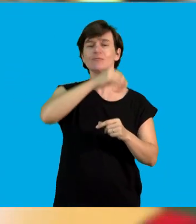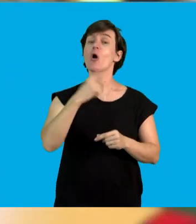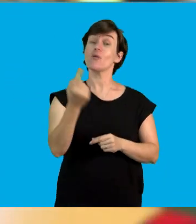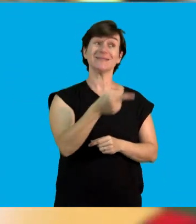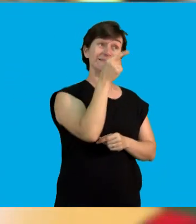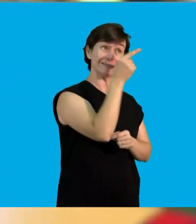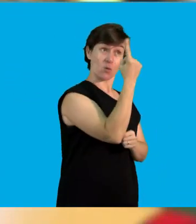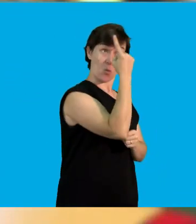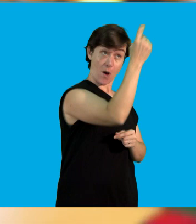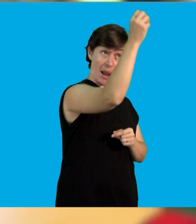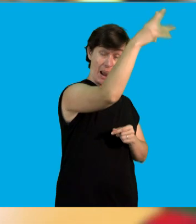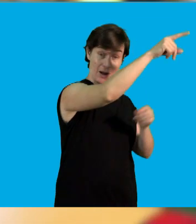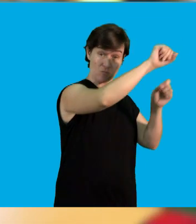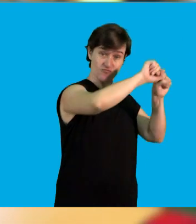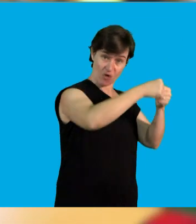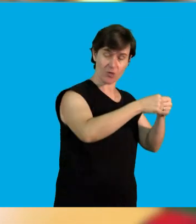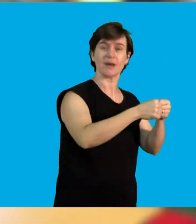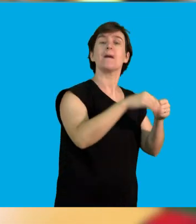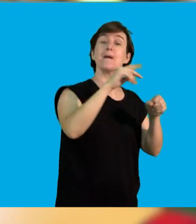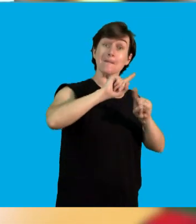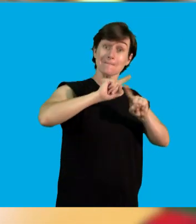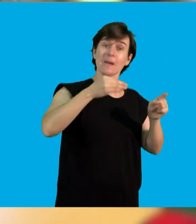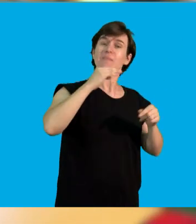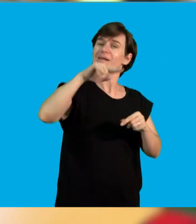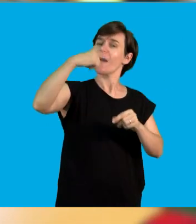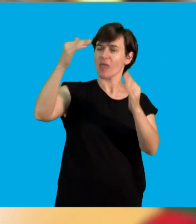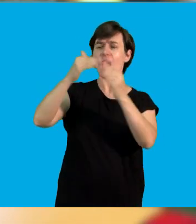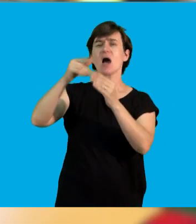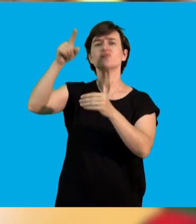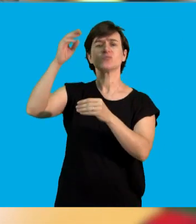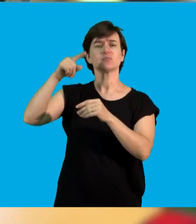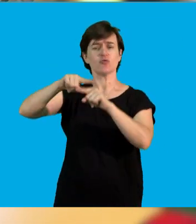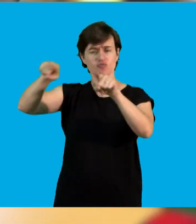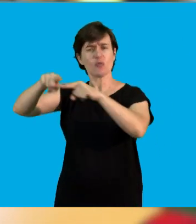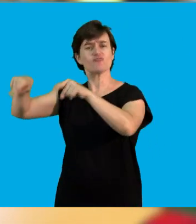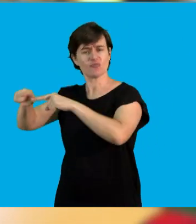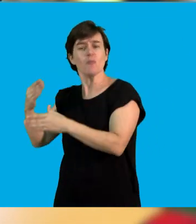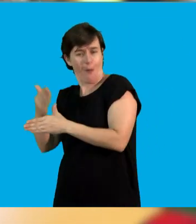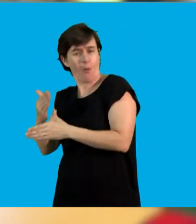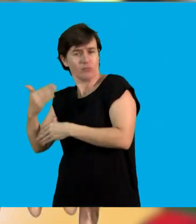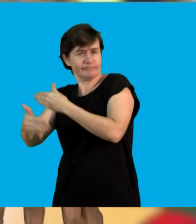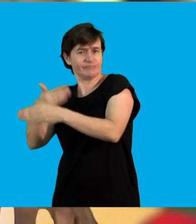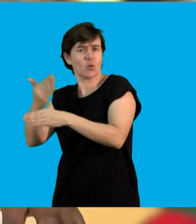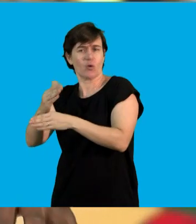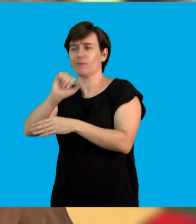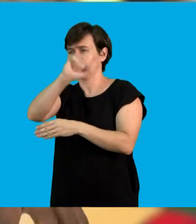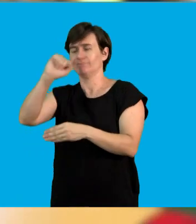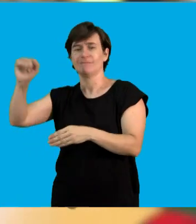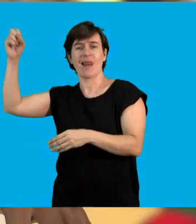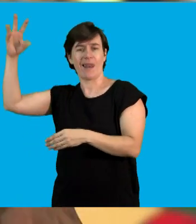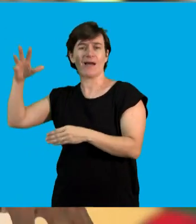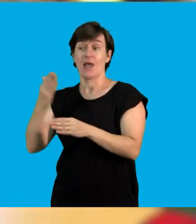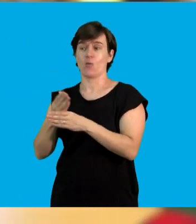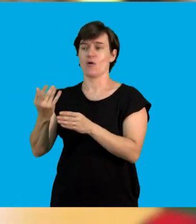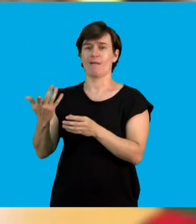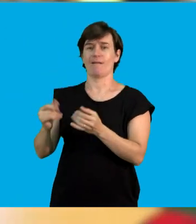current to follow. So if the current on the first light bulb, or if the resistor on the first light bulb does not